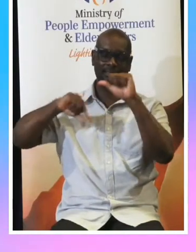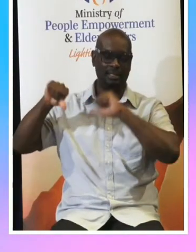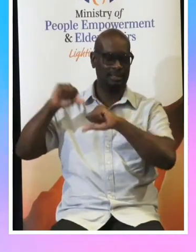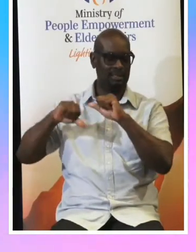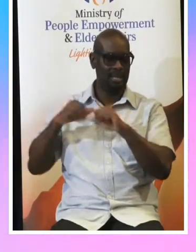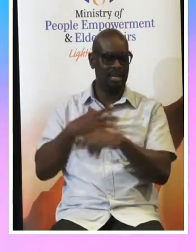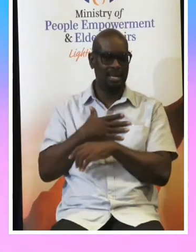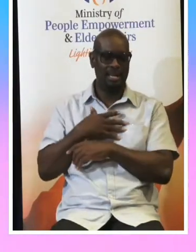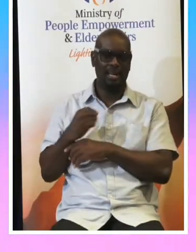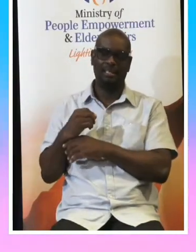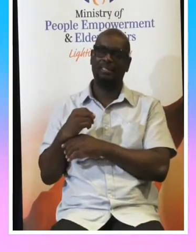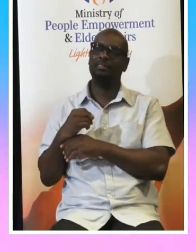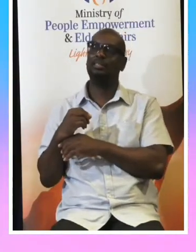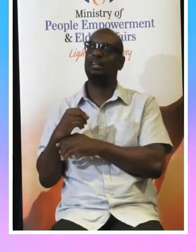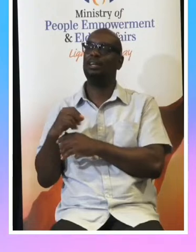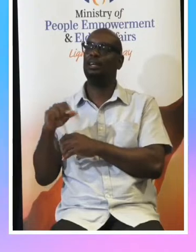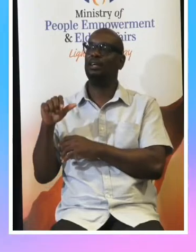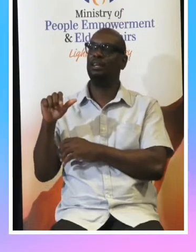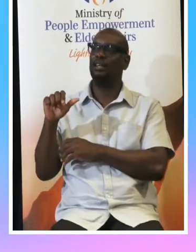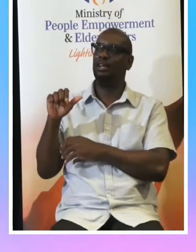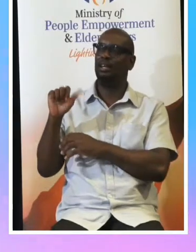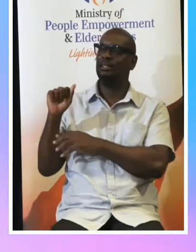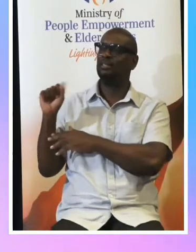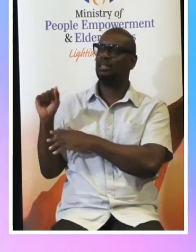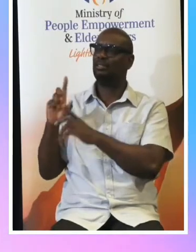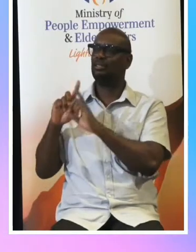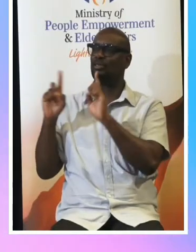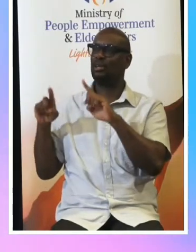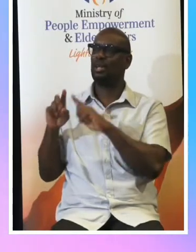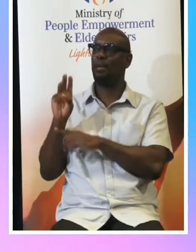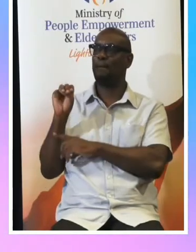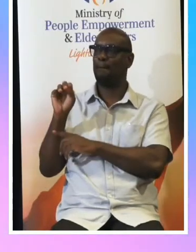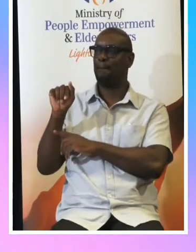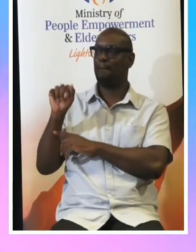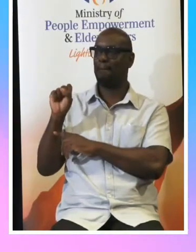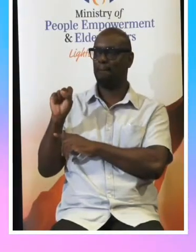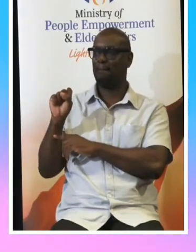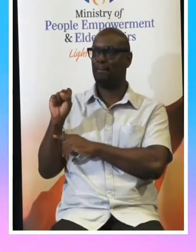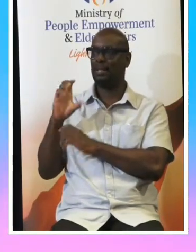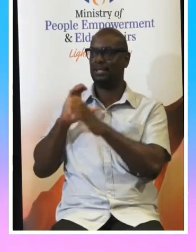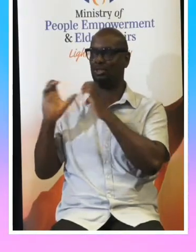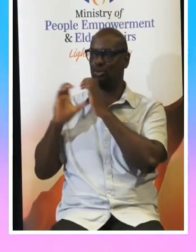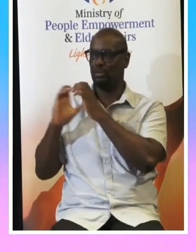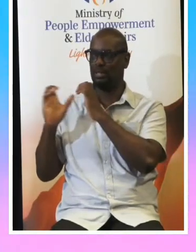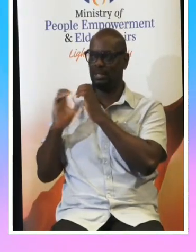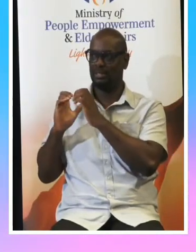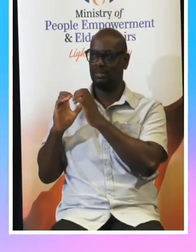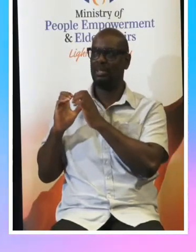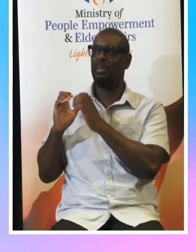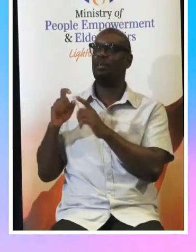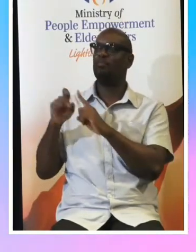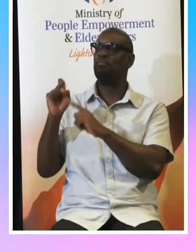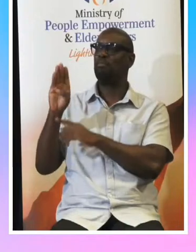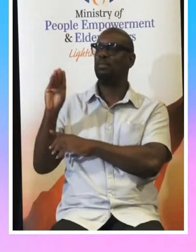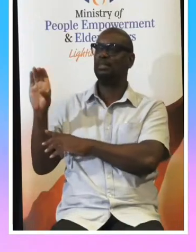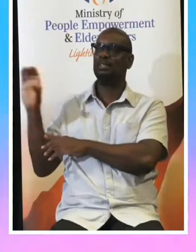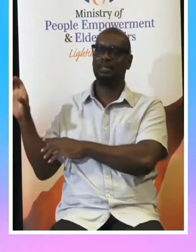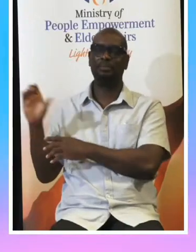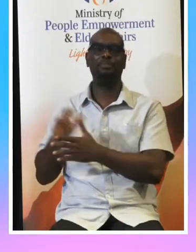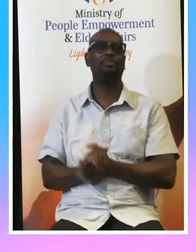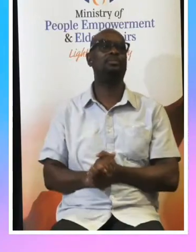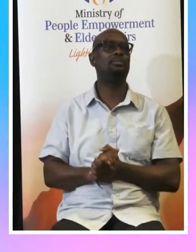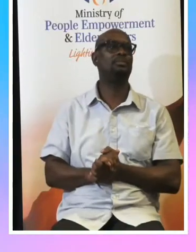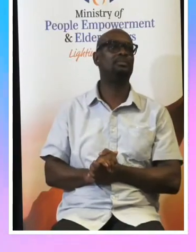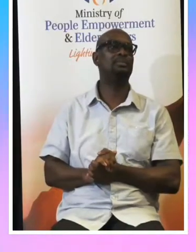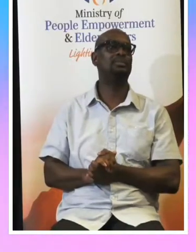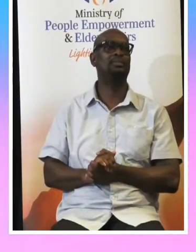in mass communications from Barbados Community College. He has two first degrees